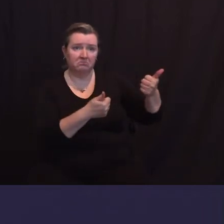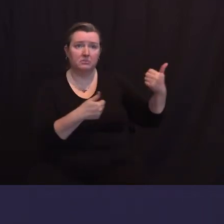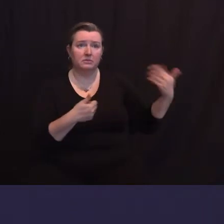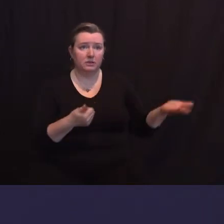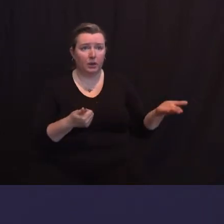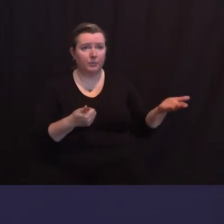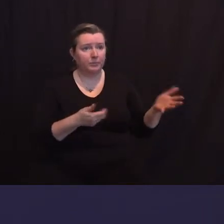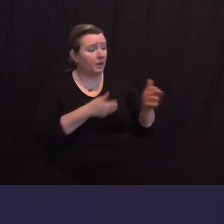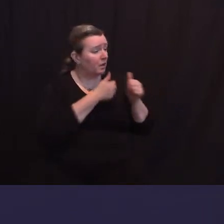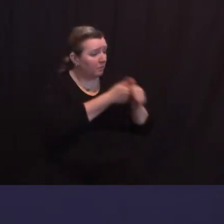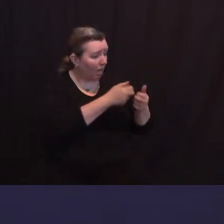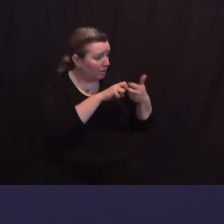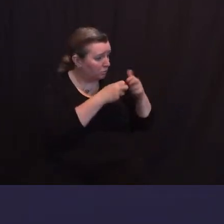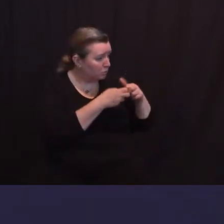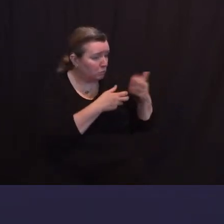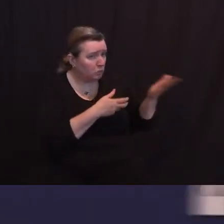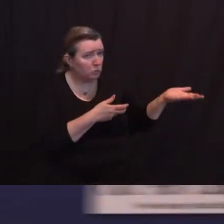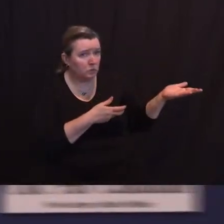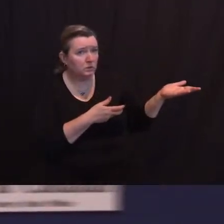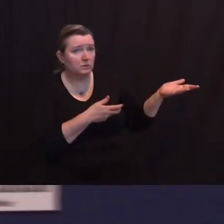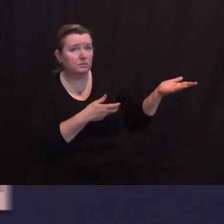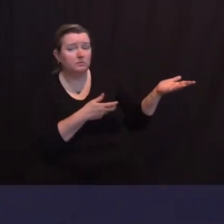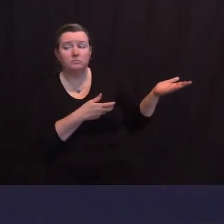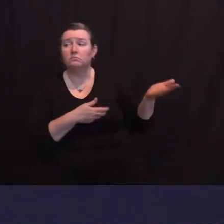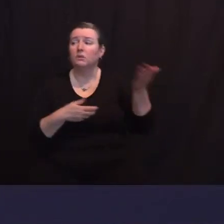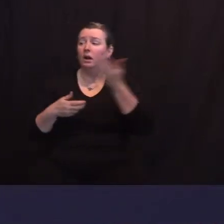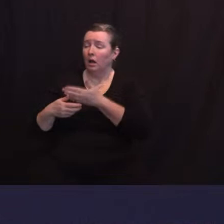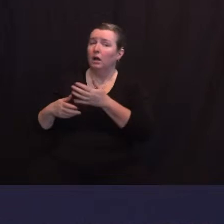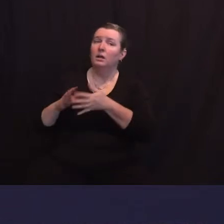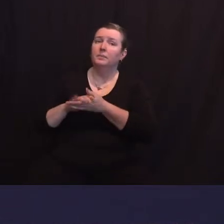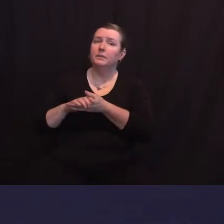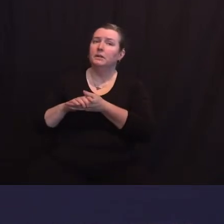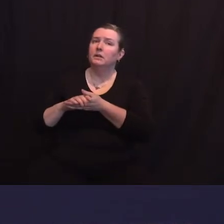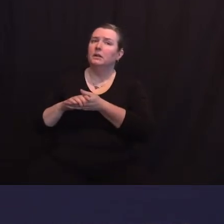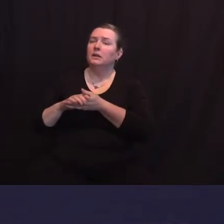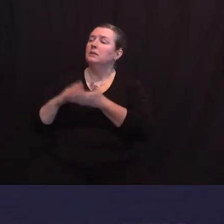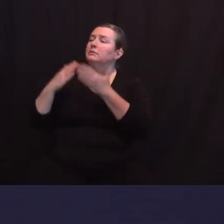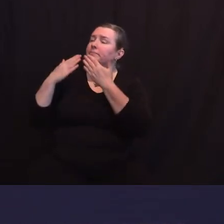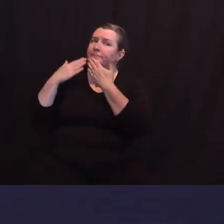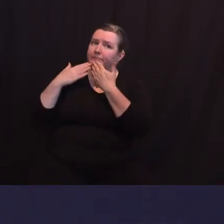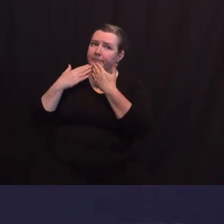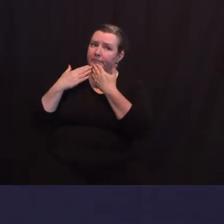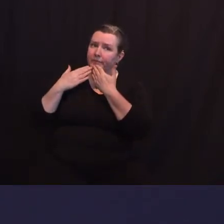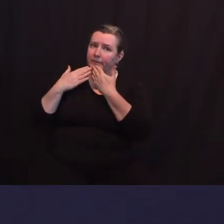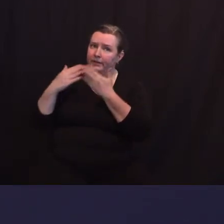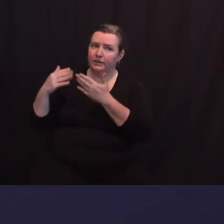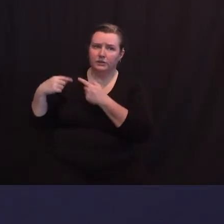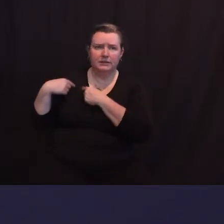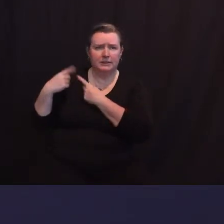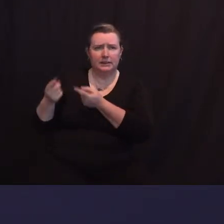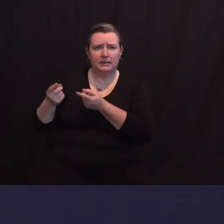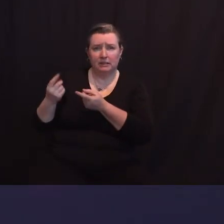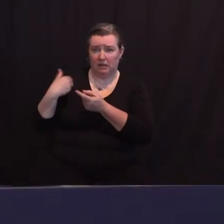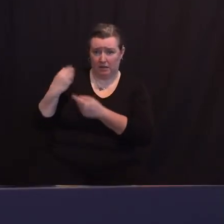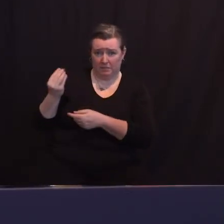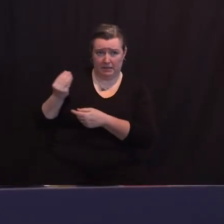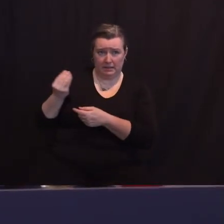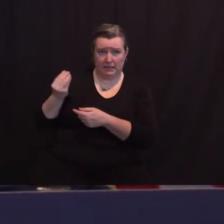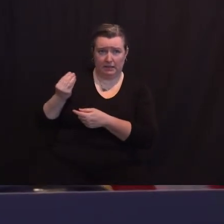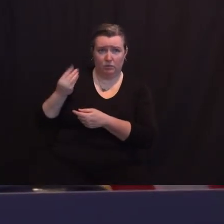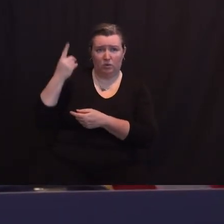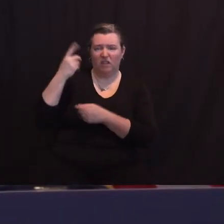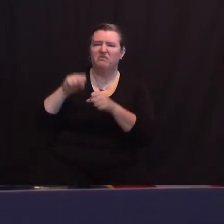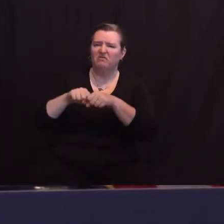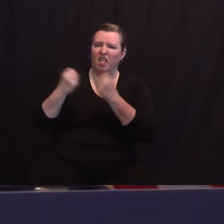Great to have you. Thank you, Governor. Good afternoon. Since we last met, there was just one executive order violation reported to the